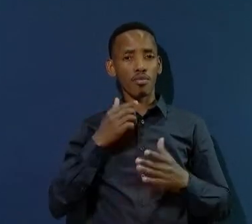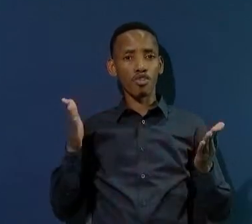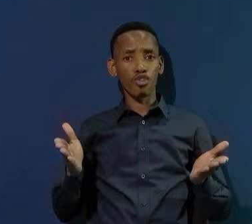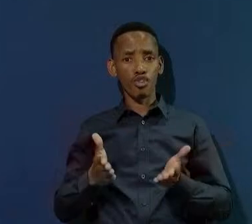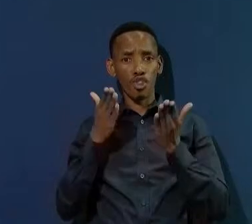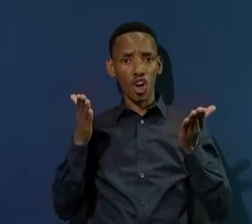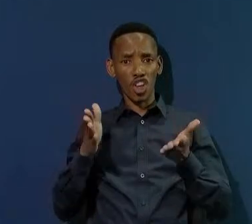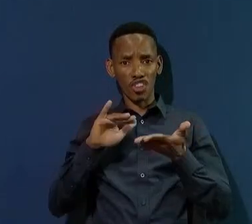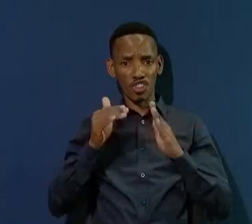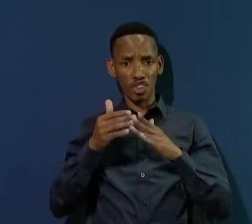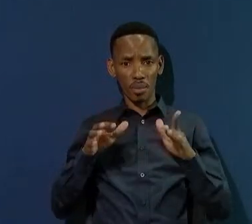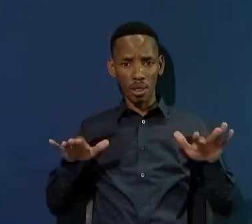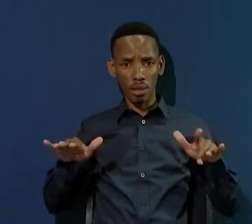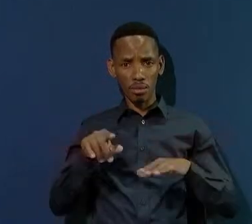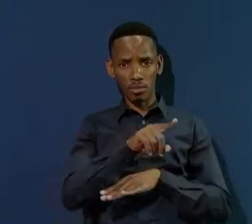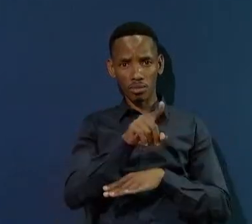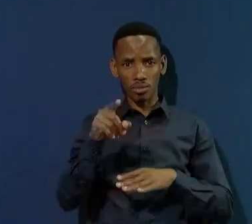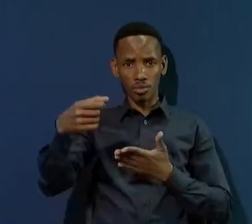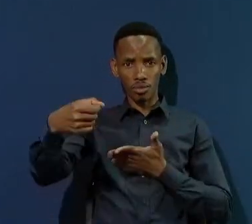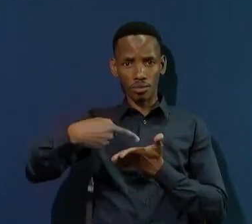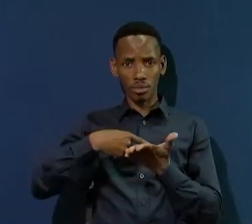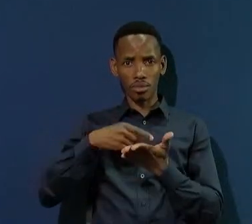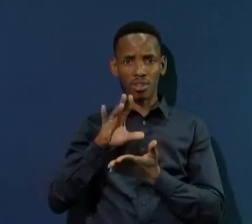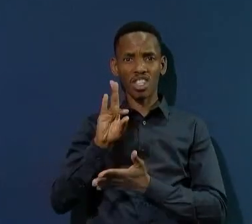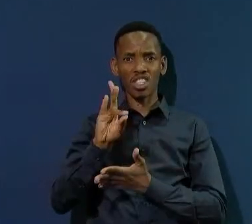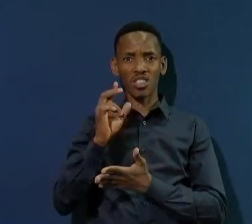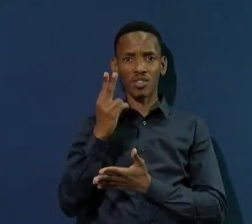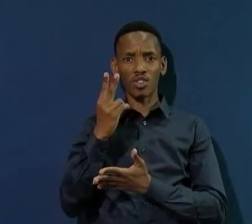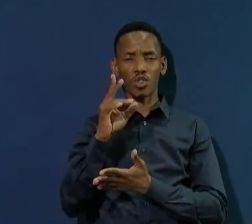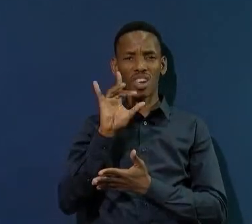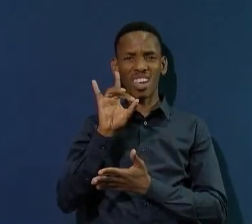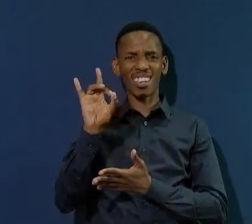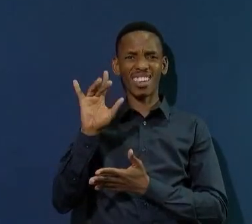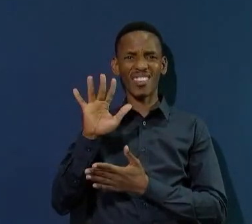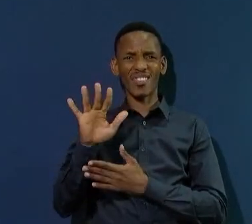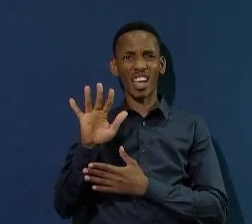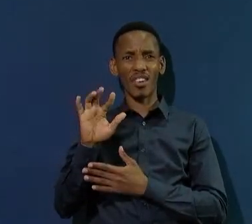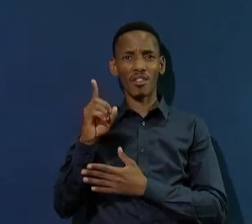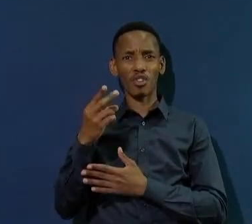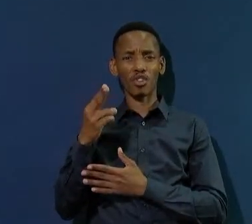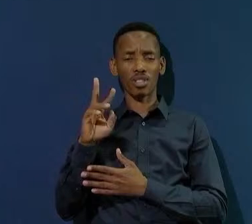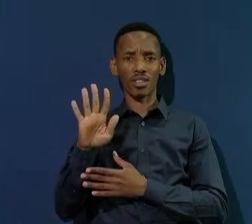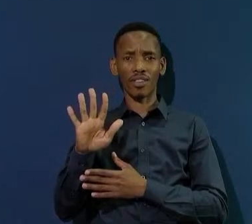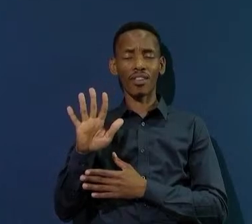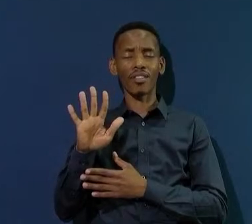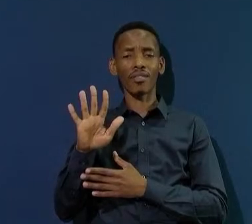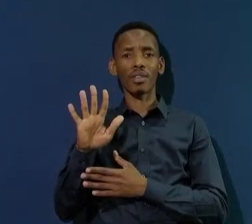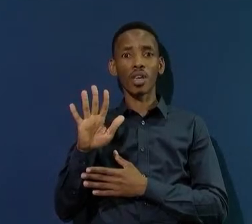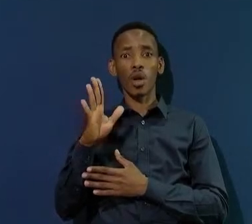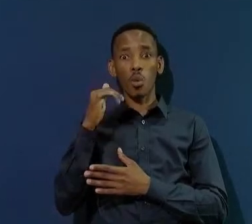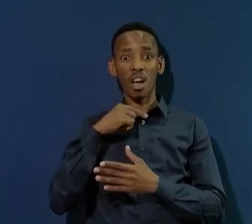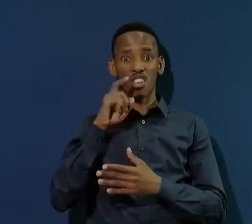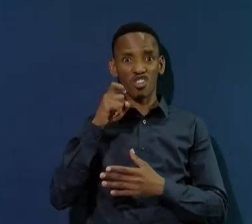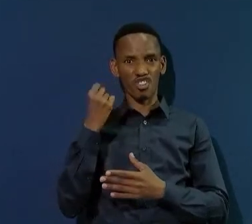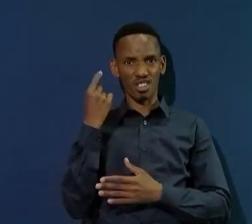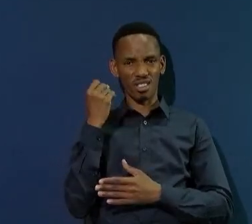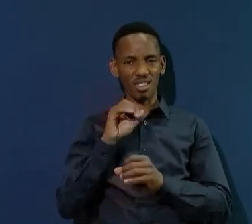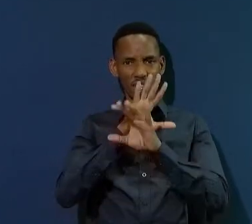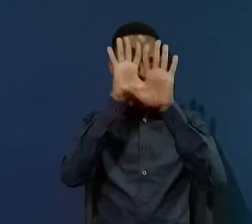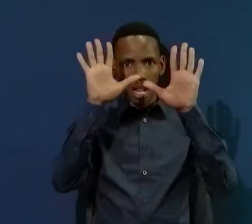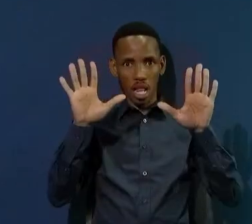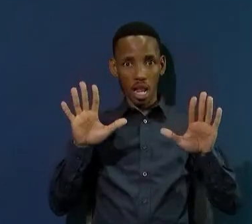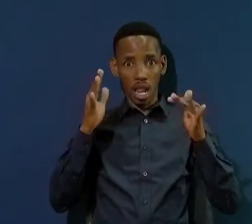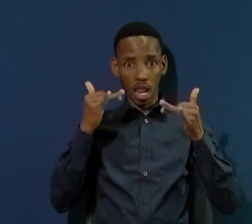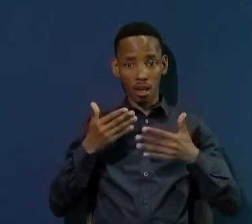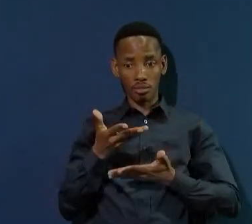kwano mo 76281885 ka gore ke batla go tswa ha re tlhaloganya go tshwana gore re ha re ntse re bua ka rate of elections